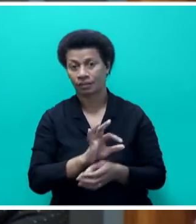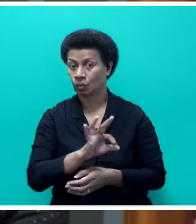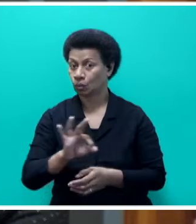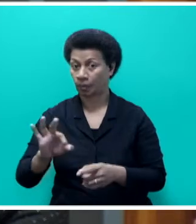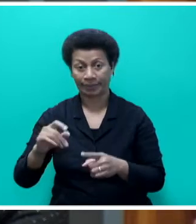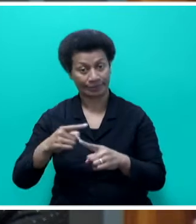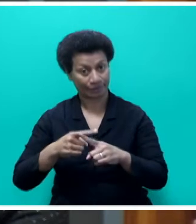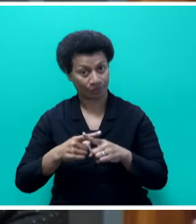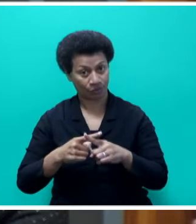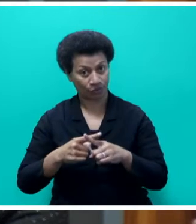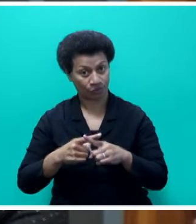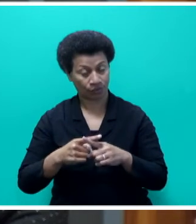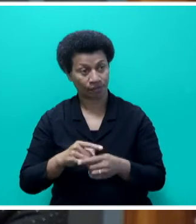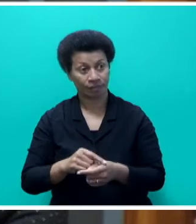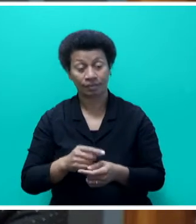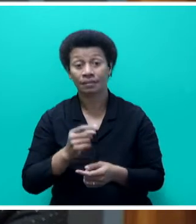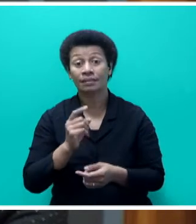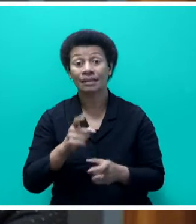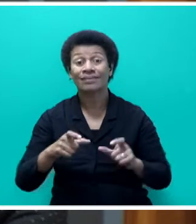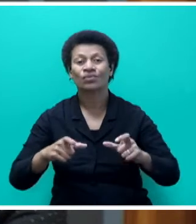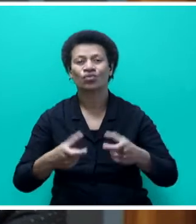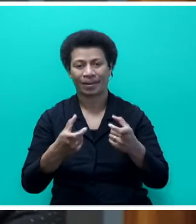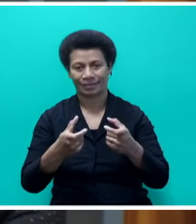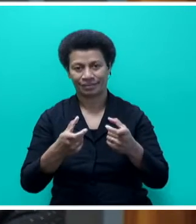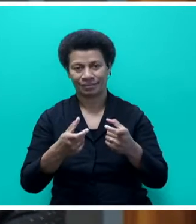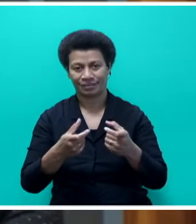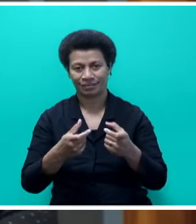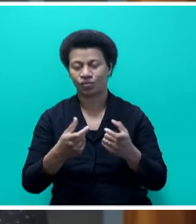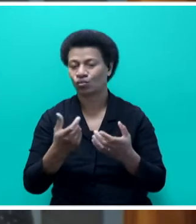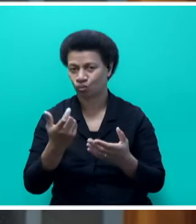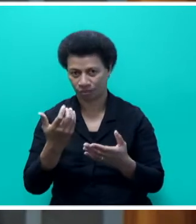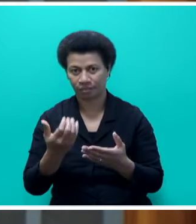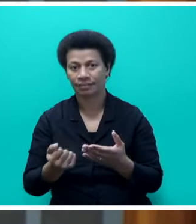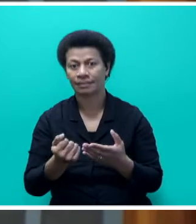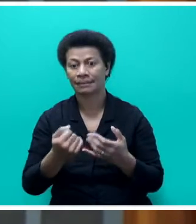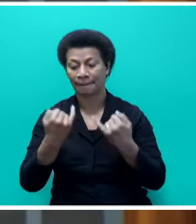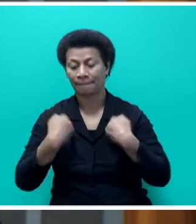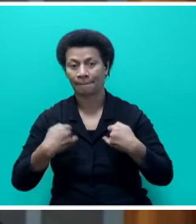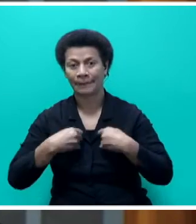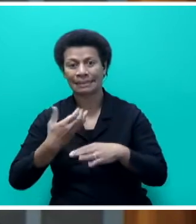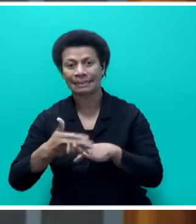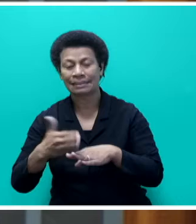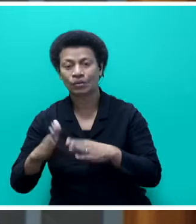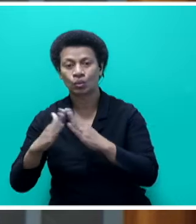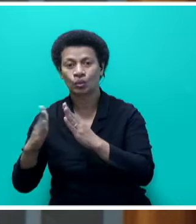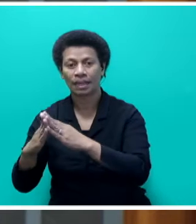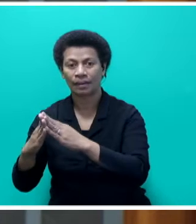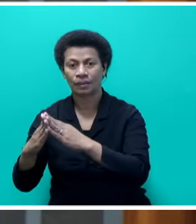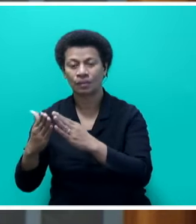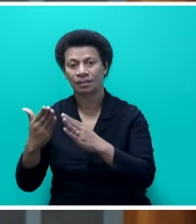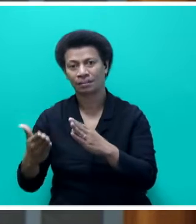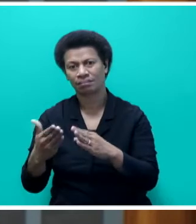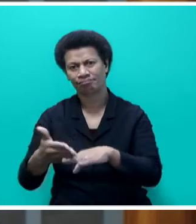Honourable Speaker. These are the challenges that we actually face in implementing new town projects